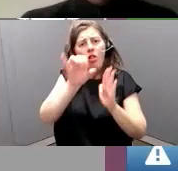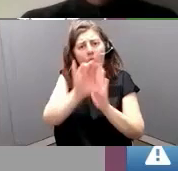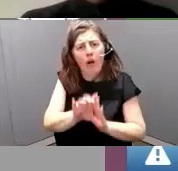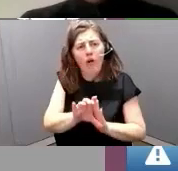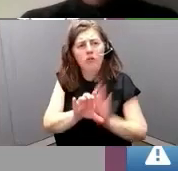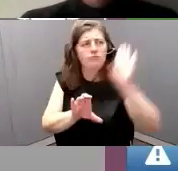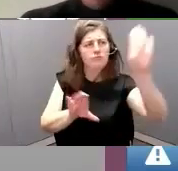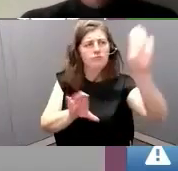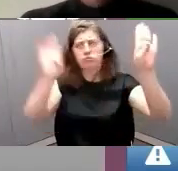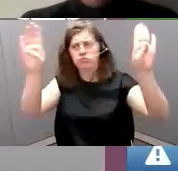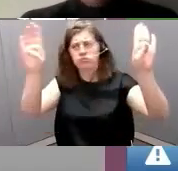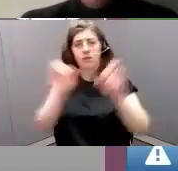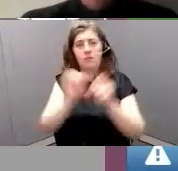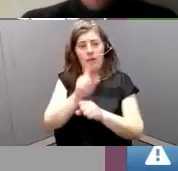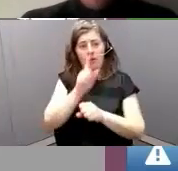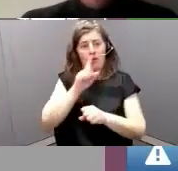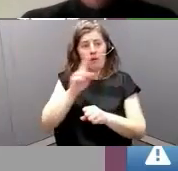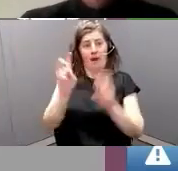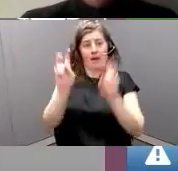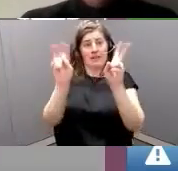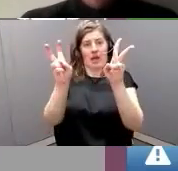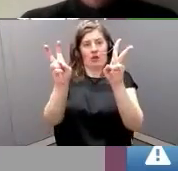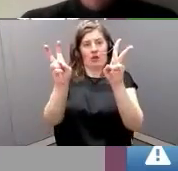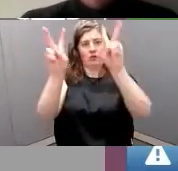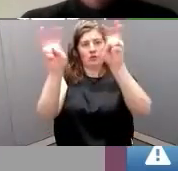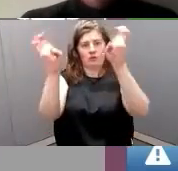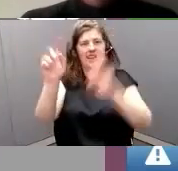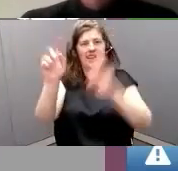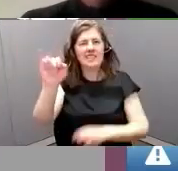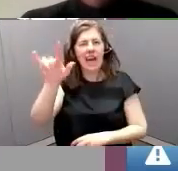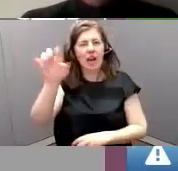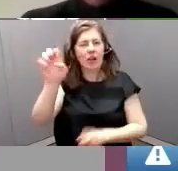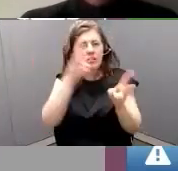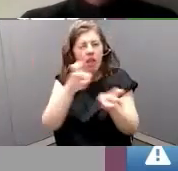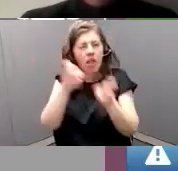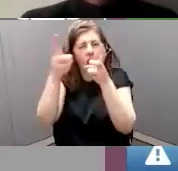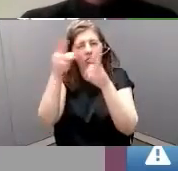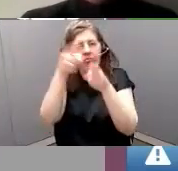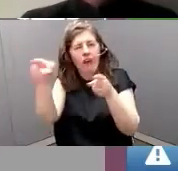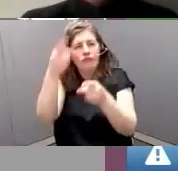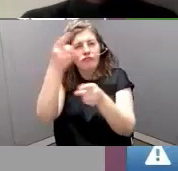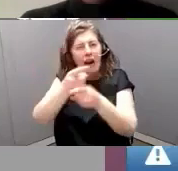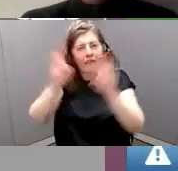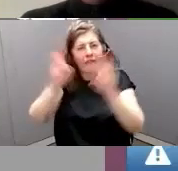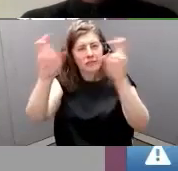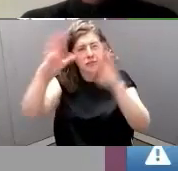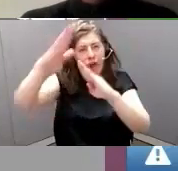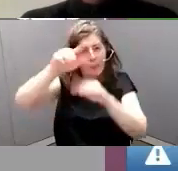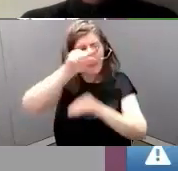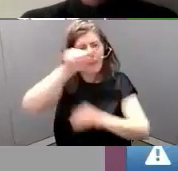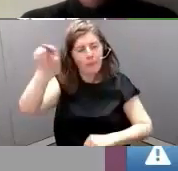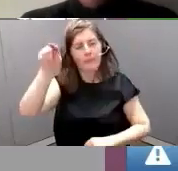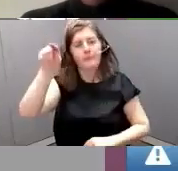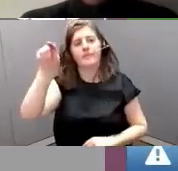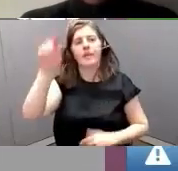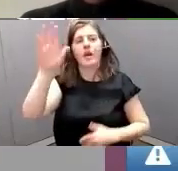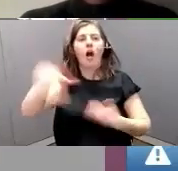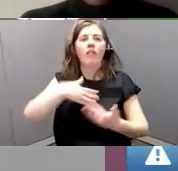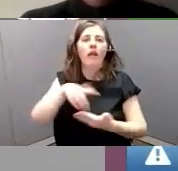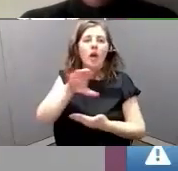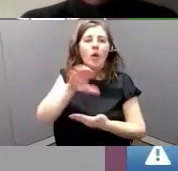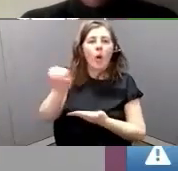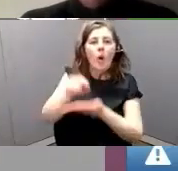sure that my title is preloaded correctly up here at the top, and all of my